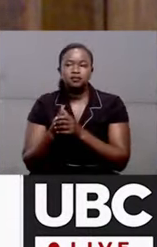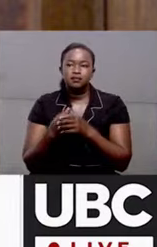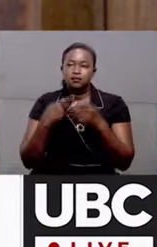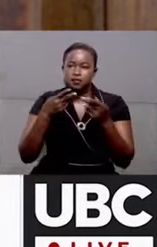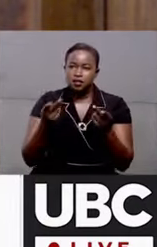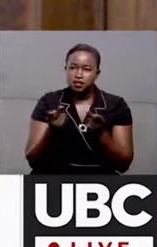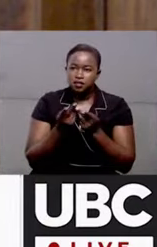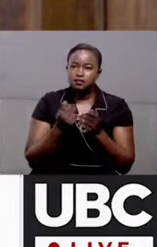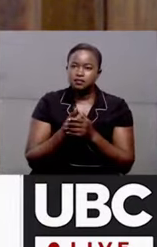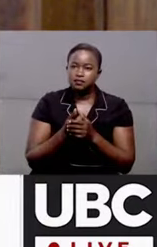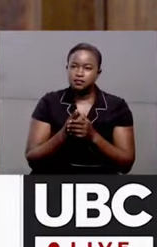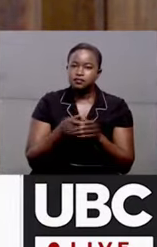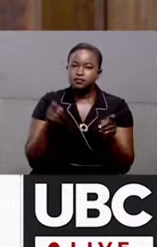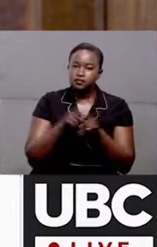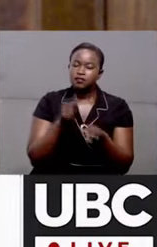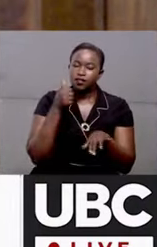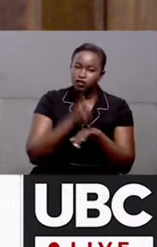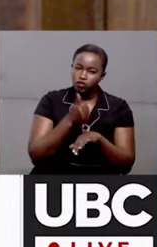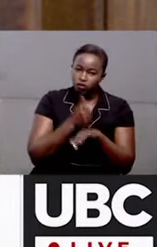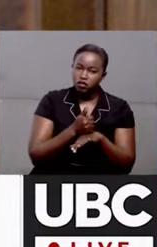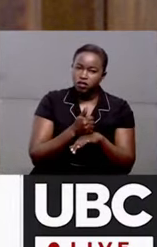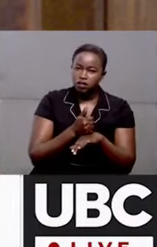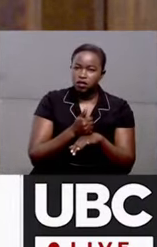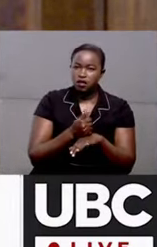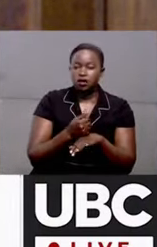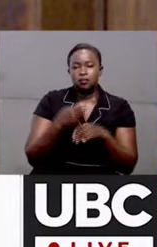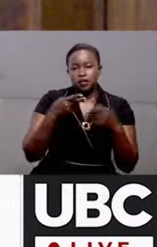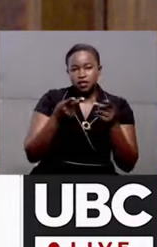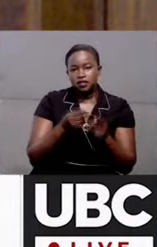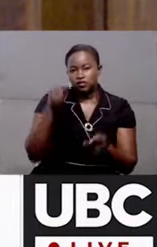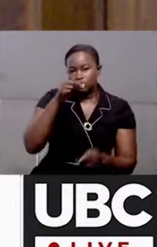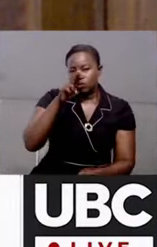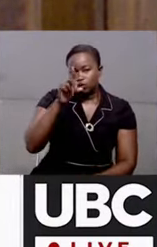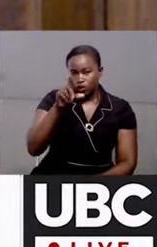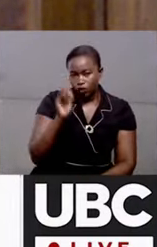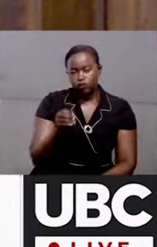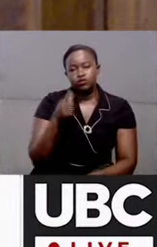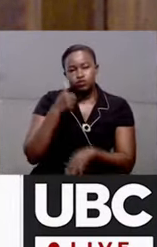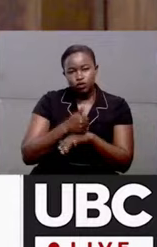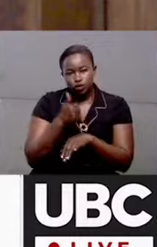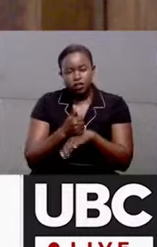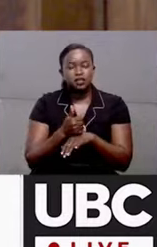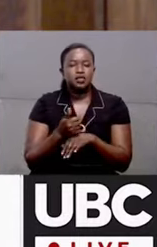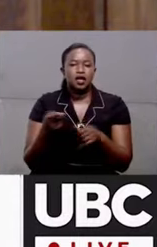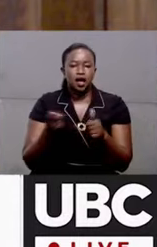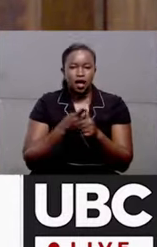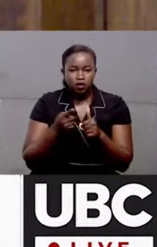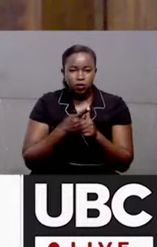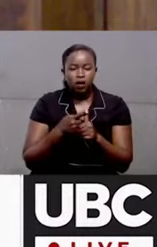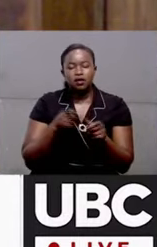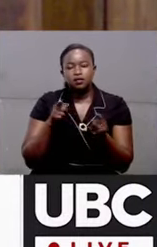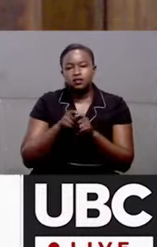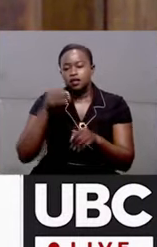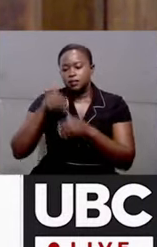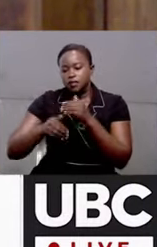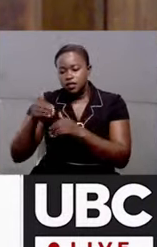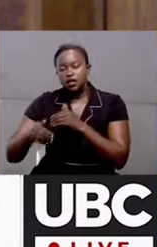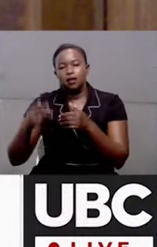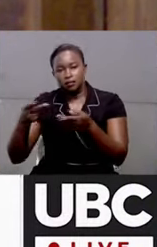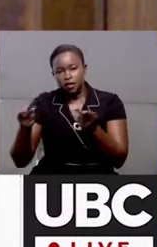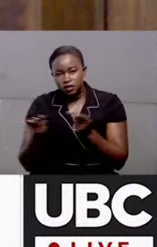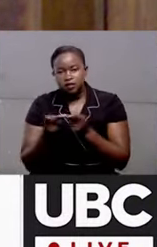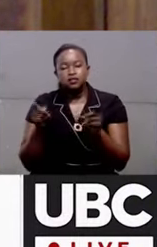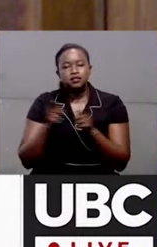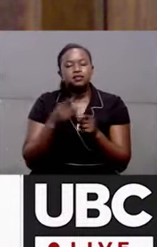Gulu. And Soroti. Exactly. Places like Gulu, Soroti, Arua, and nearby the places. And we